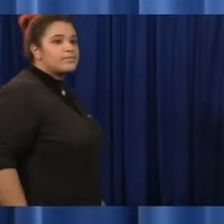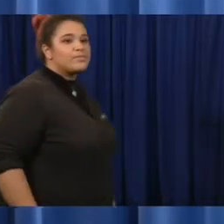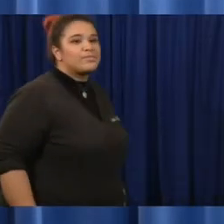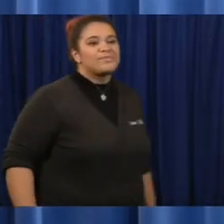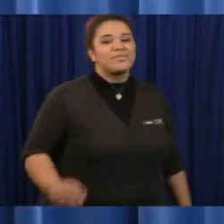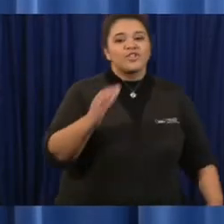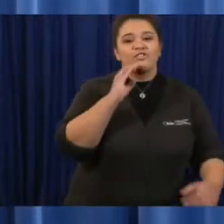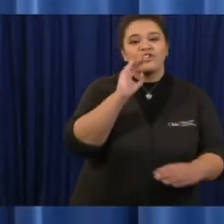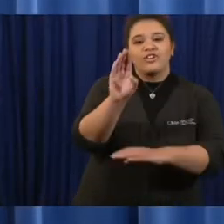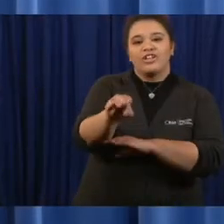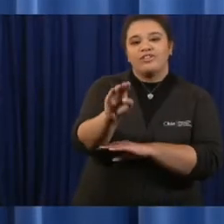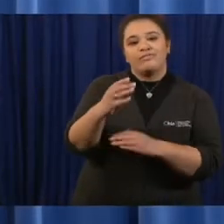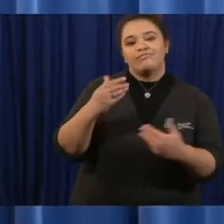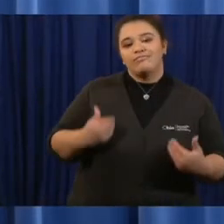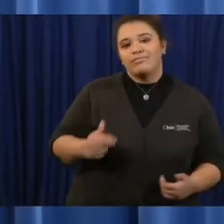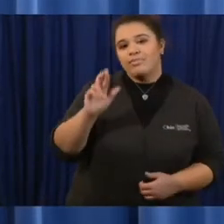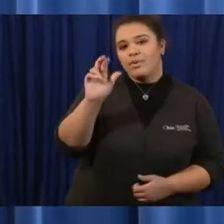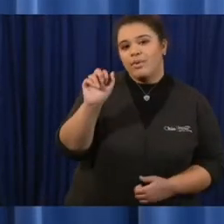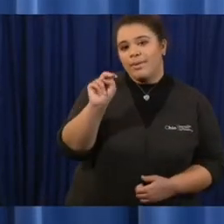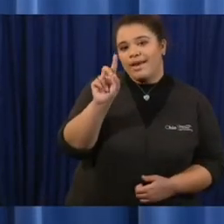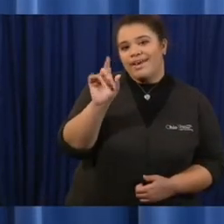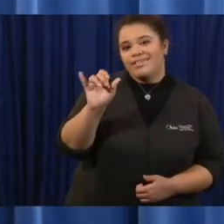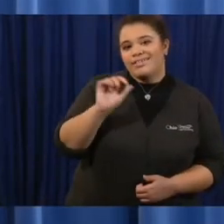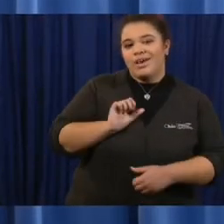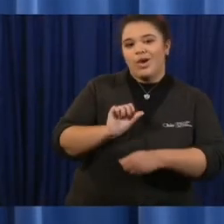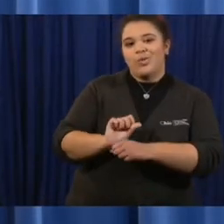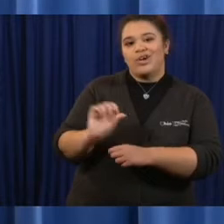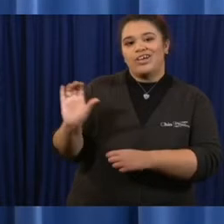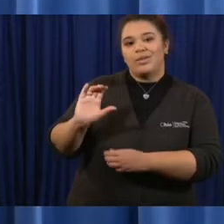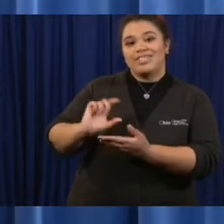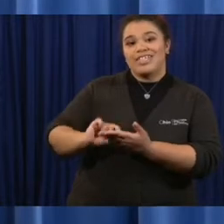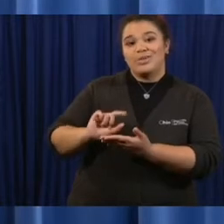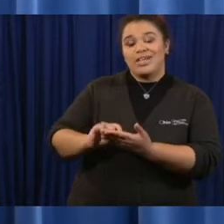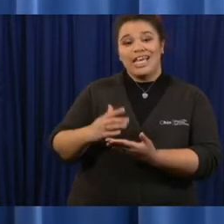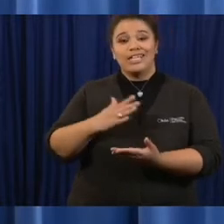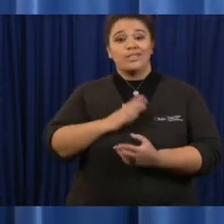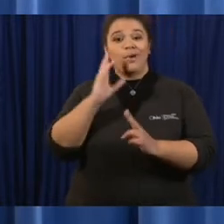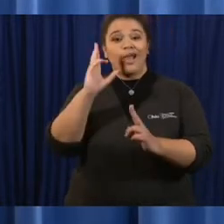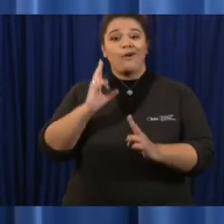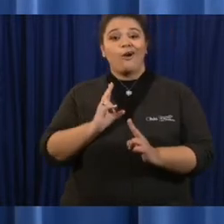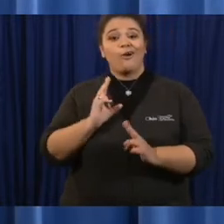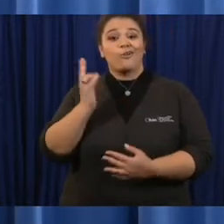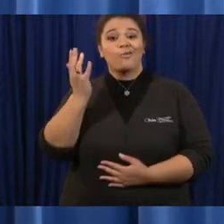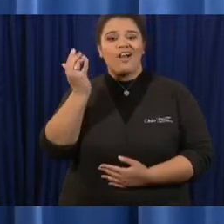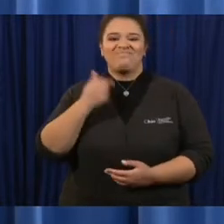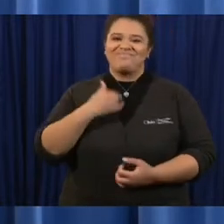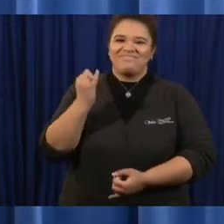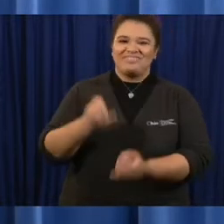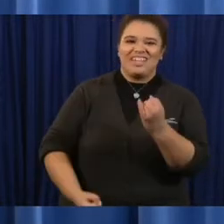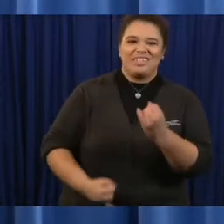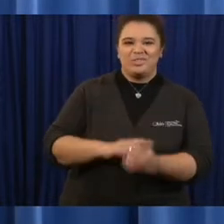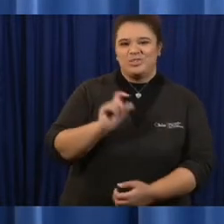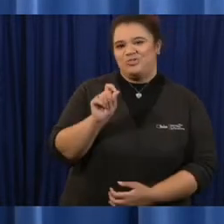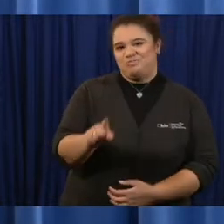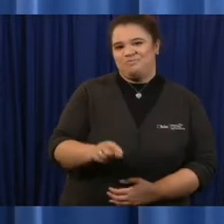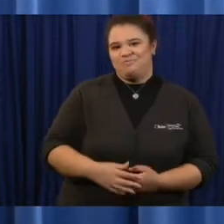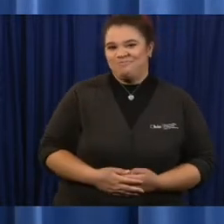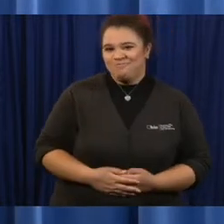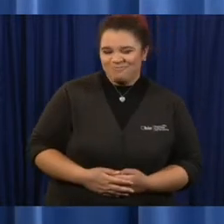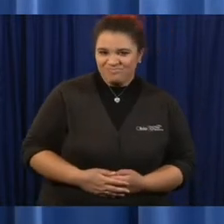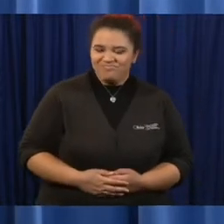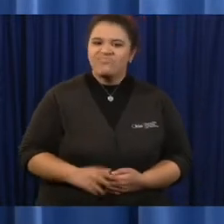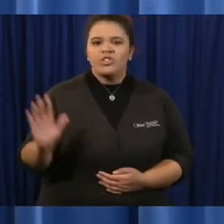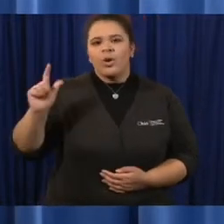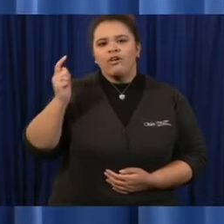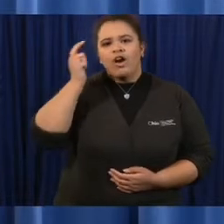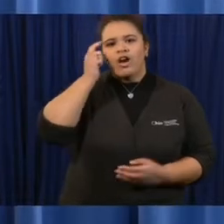Good afternoon, Governor. Randy Ludlow with the Columbus Dispatch, and I guess I have the honor of asking the last question. Governor, you seem to have